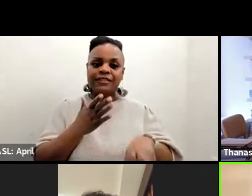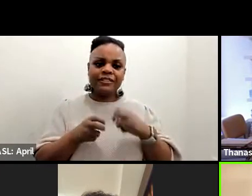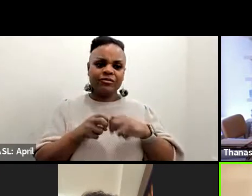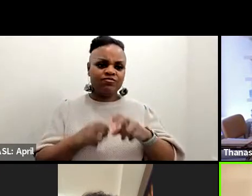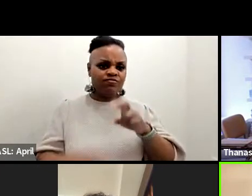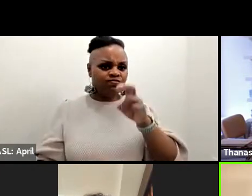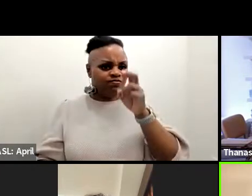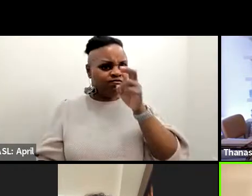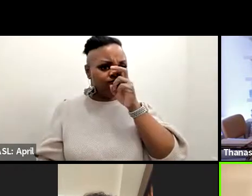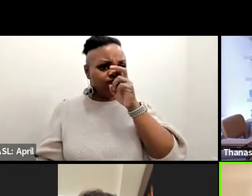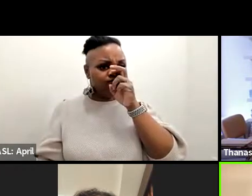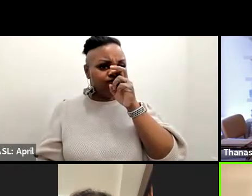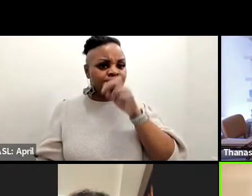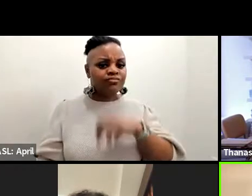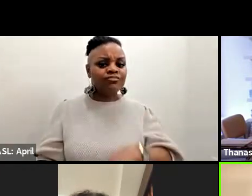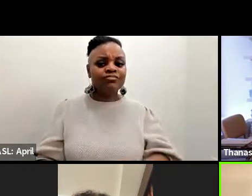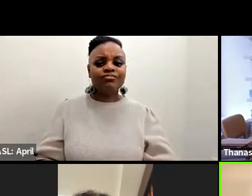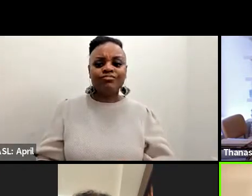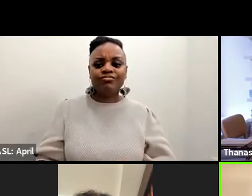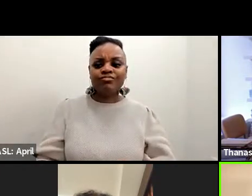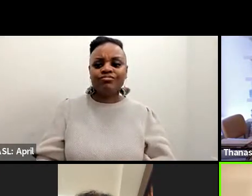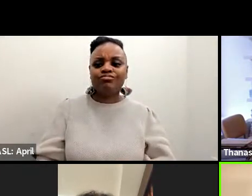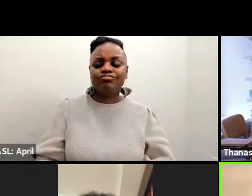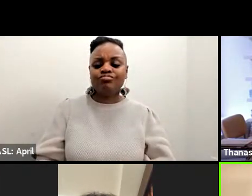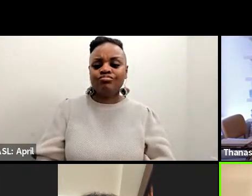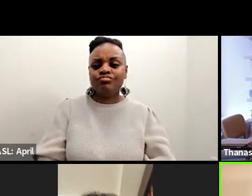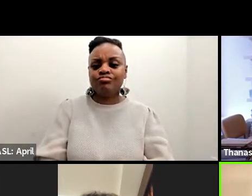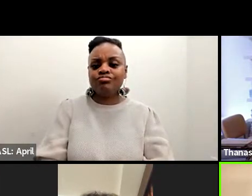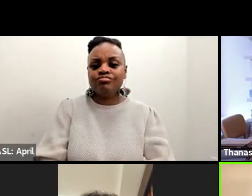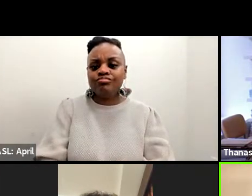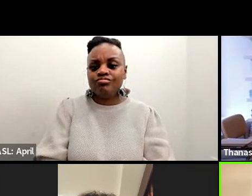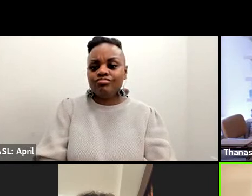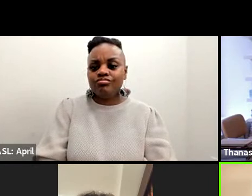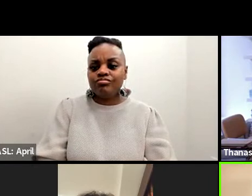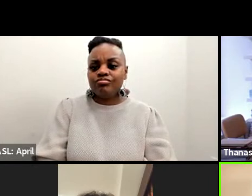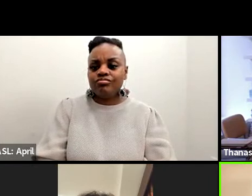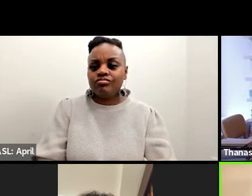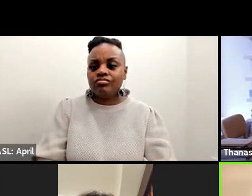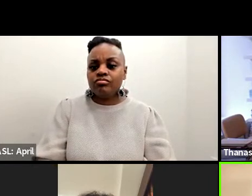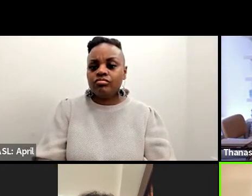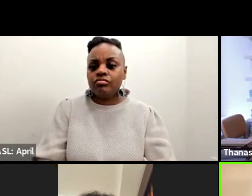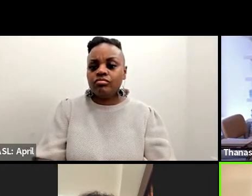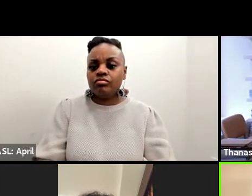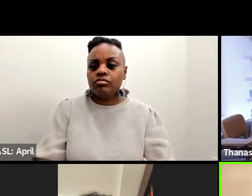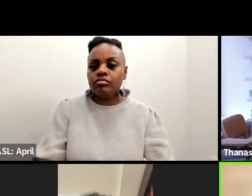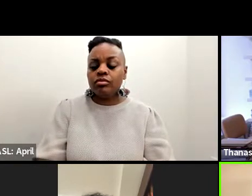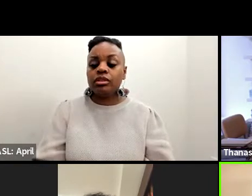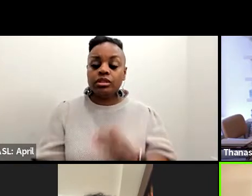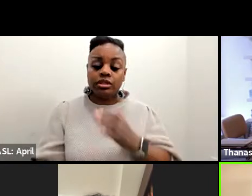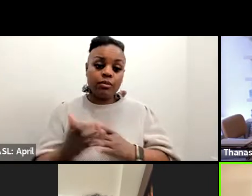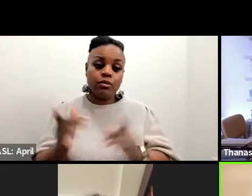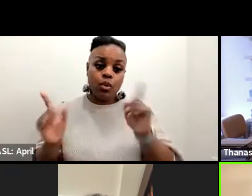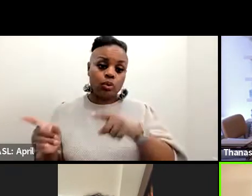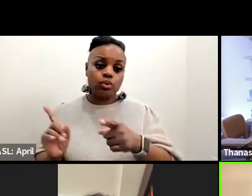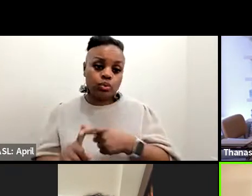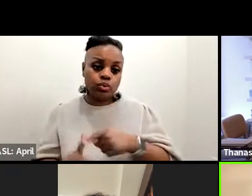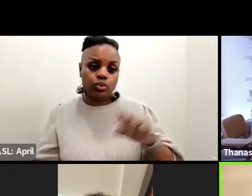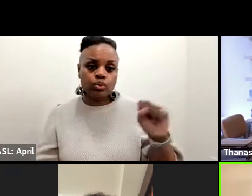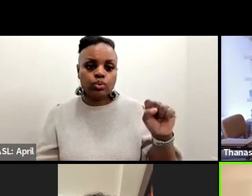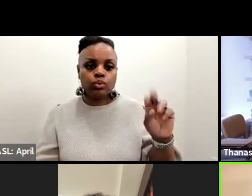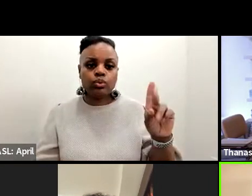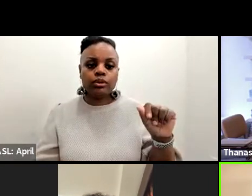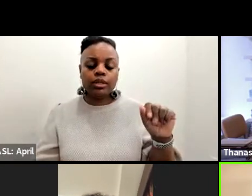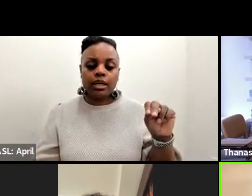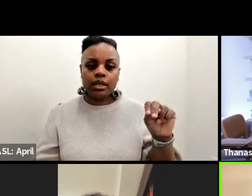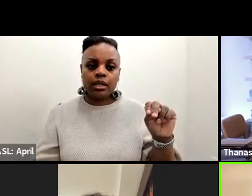when they had to leave, so they first left to Sudan, and many actually because they weren't able to obtain identification or official documents,